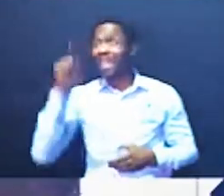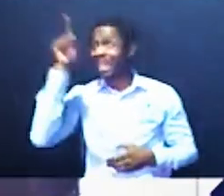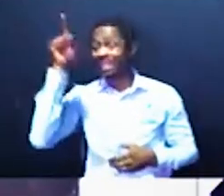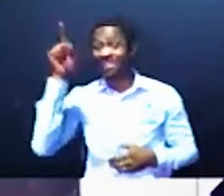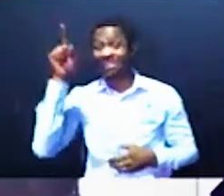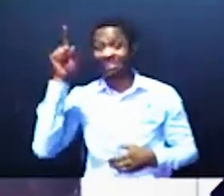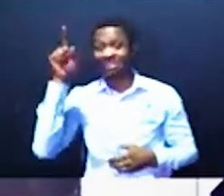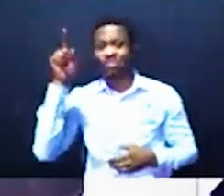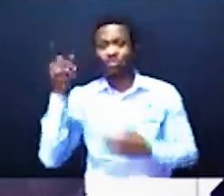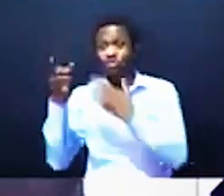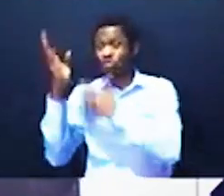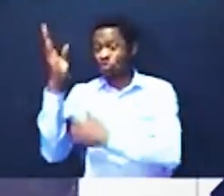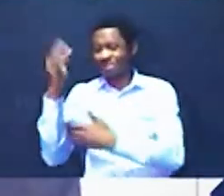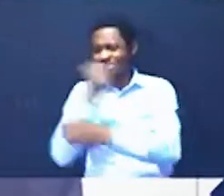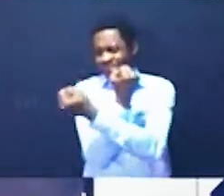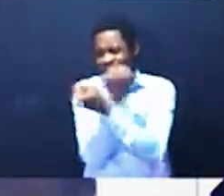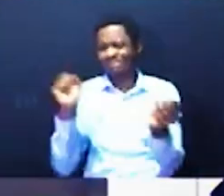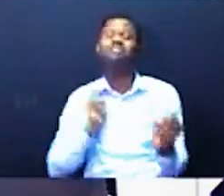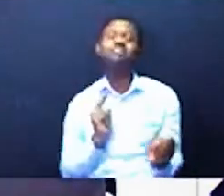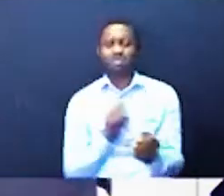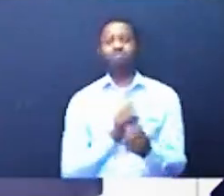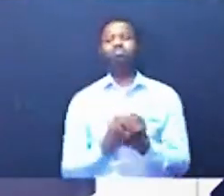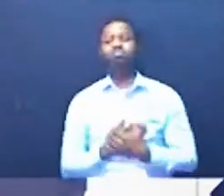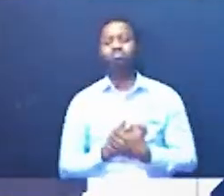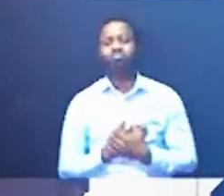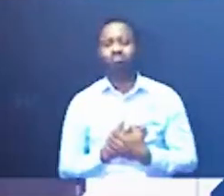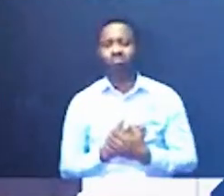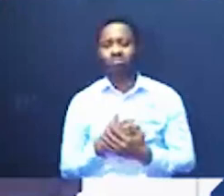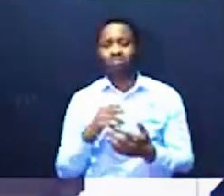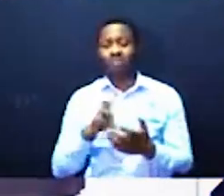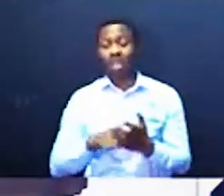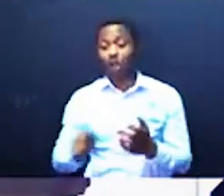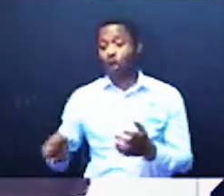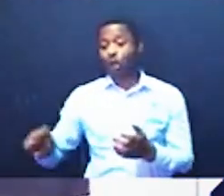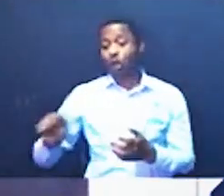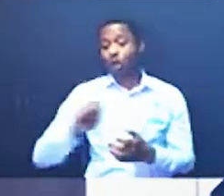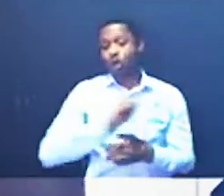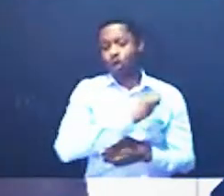saved us and called all of us